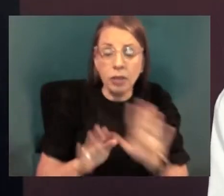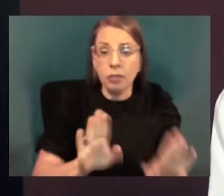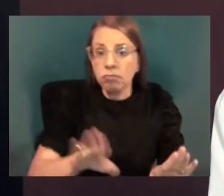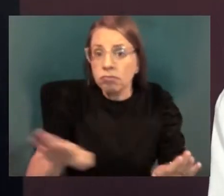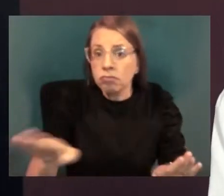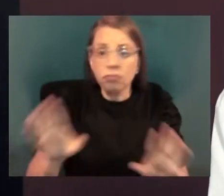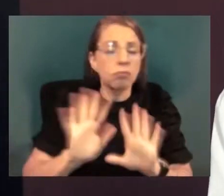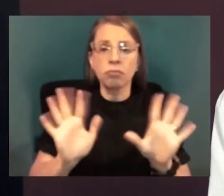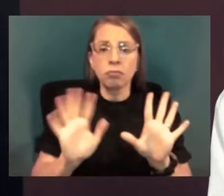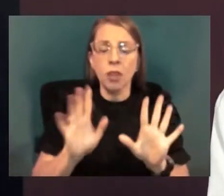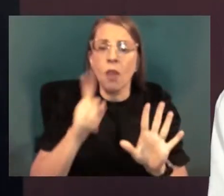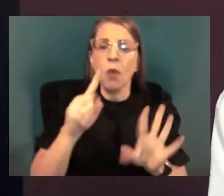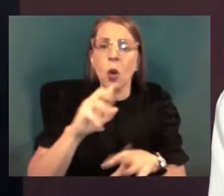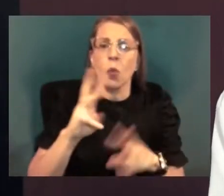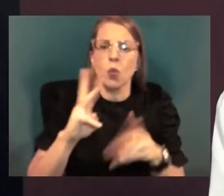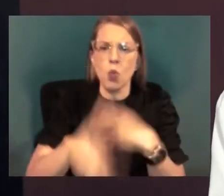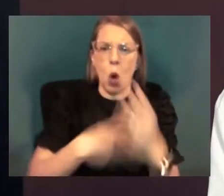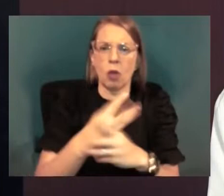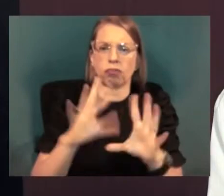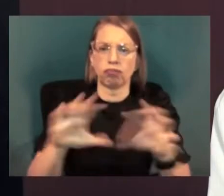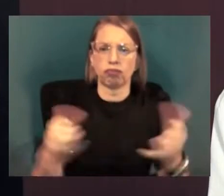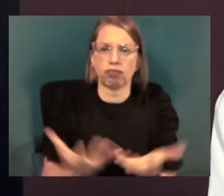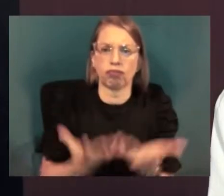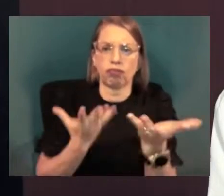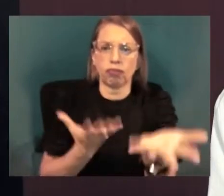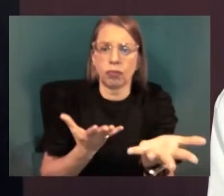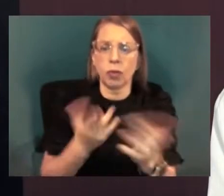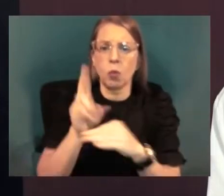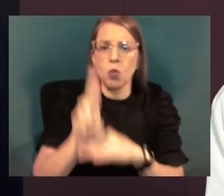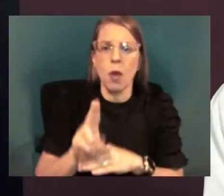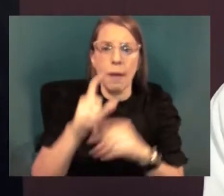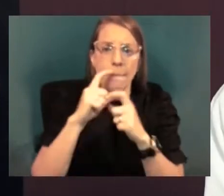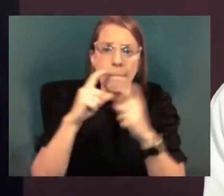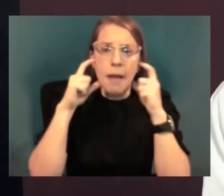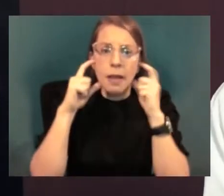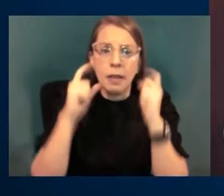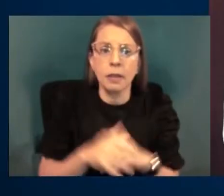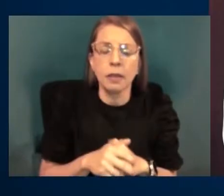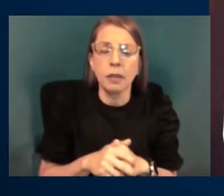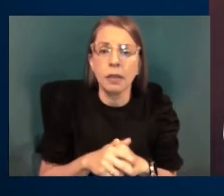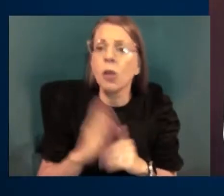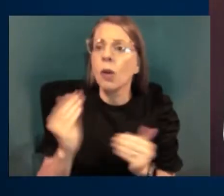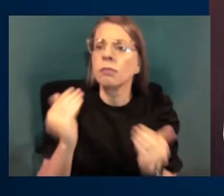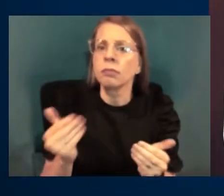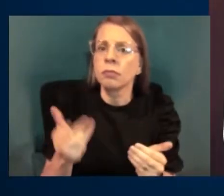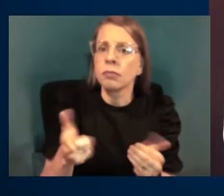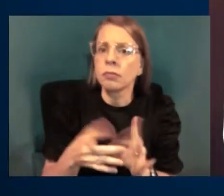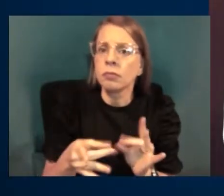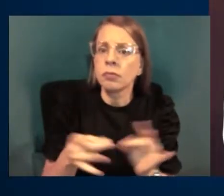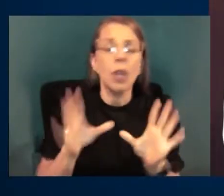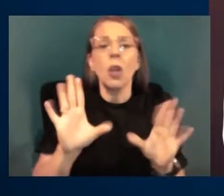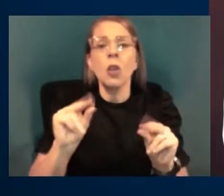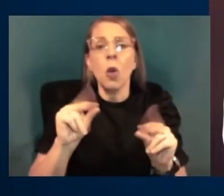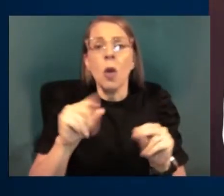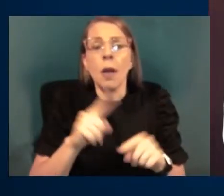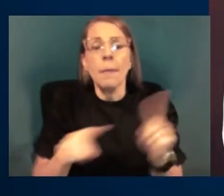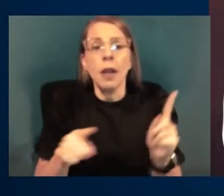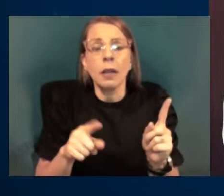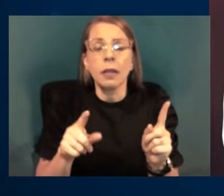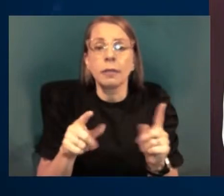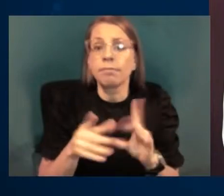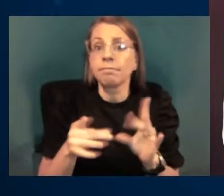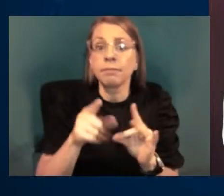for the world, wear a mask. Interestingly, there are some countries that are, go ahead. No, but I was going to say, but it's like